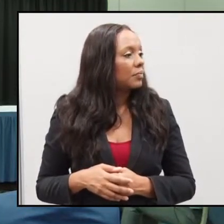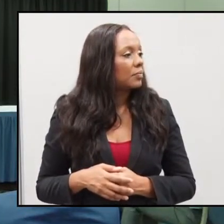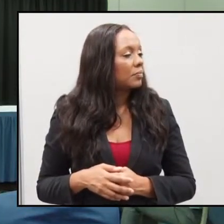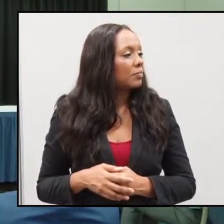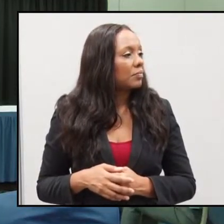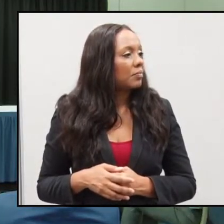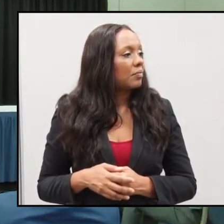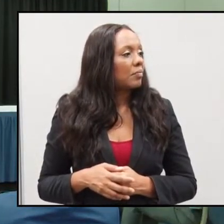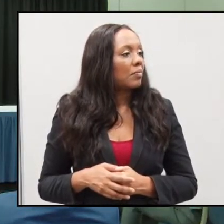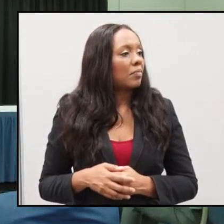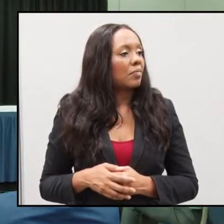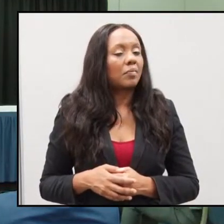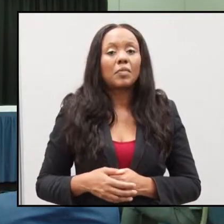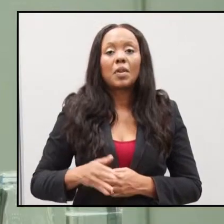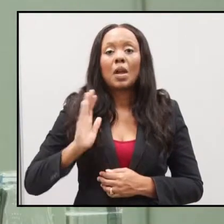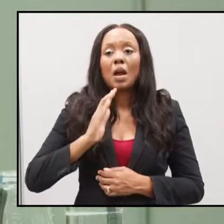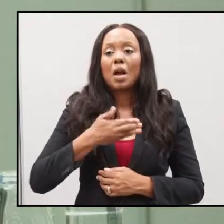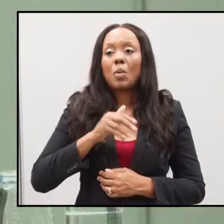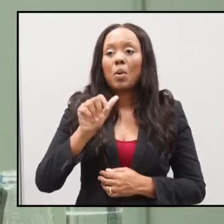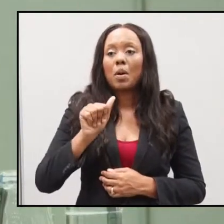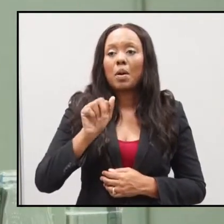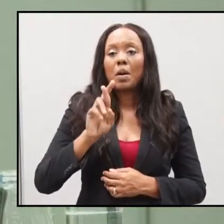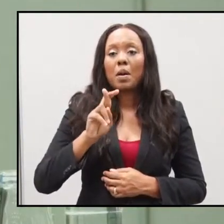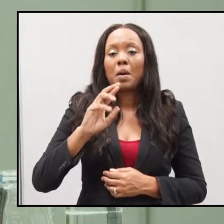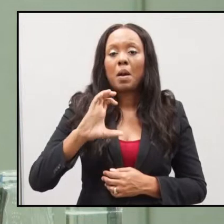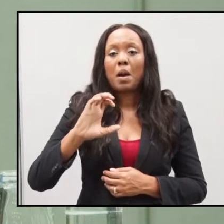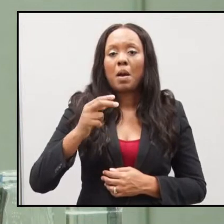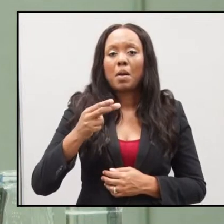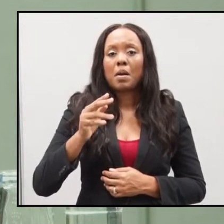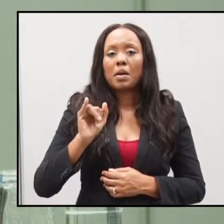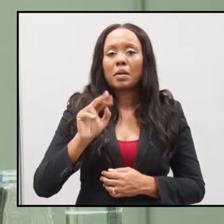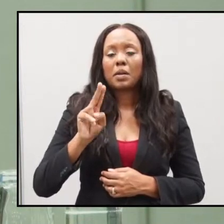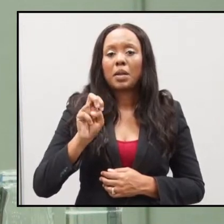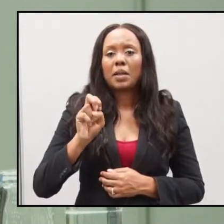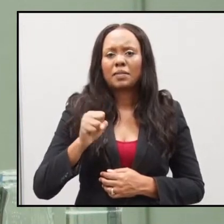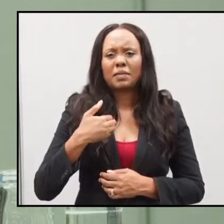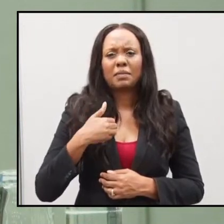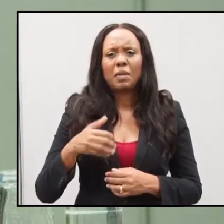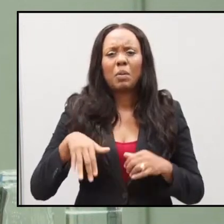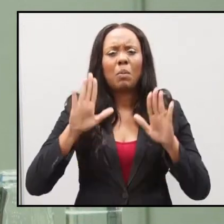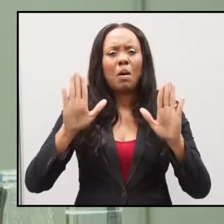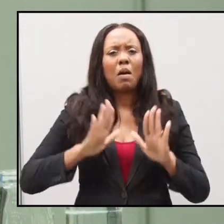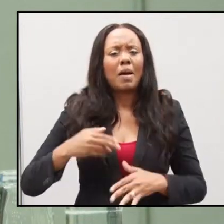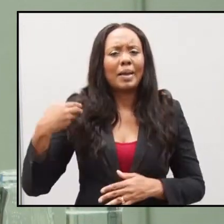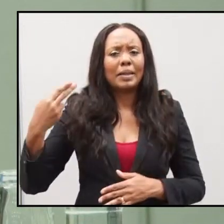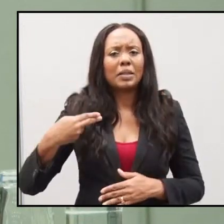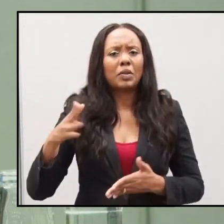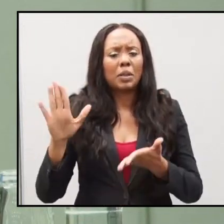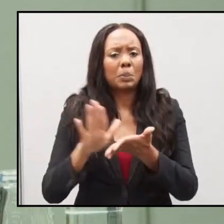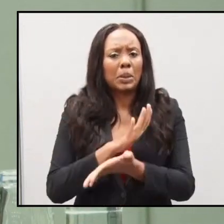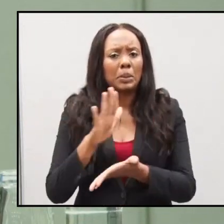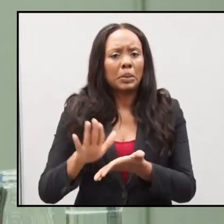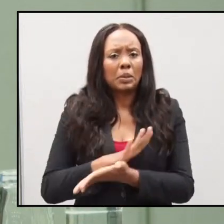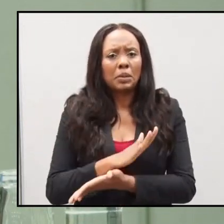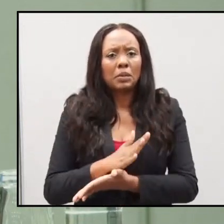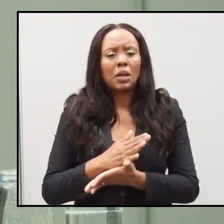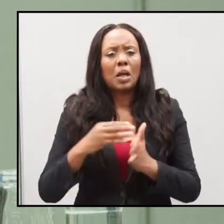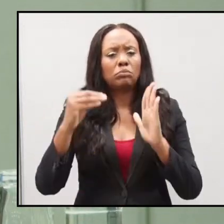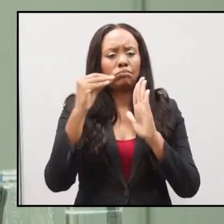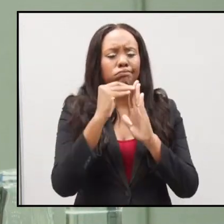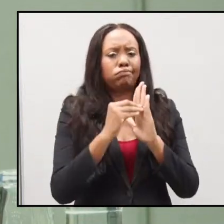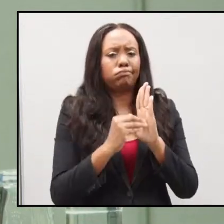impressive collection of historical documents and records which provide information about many, if not the